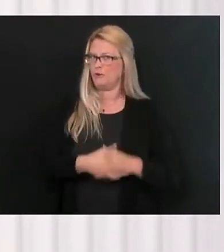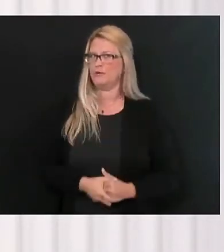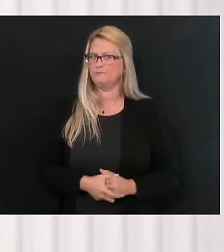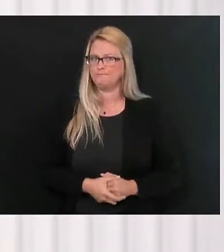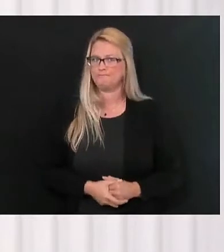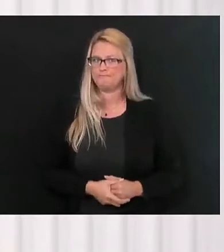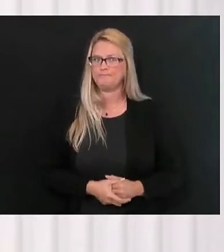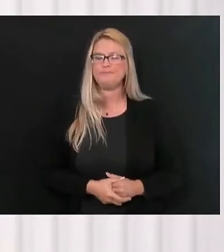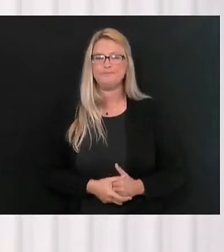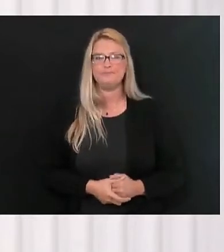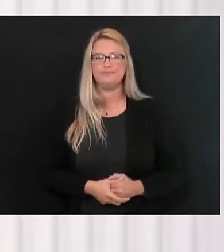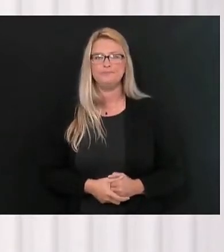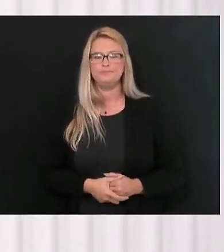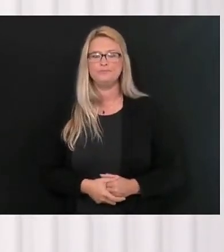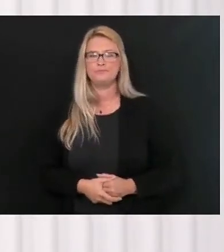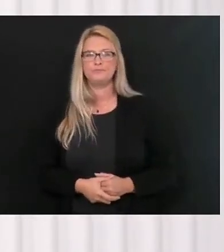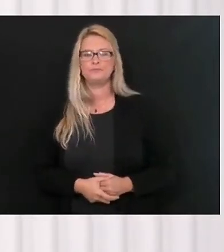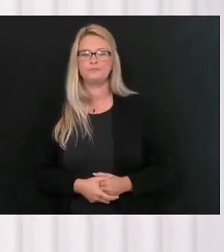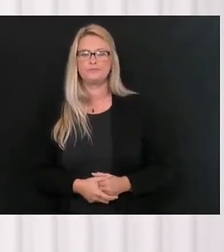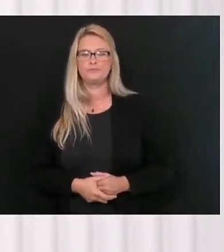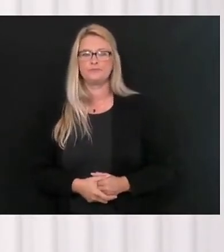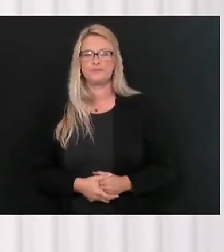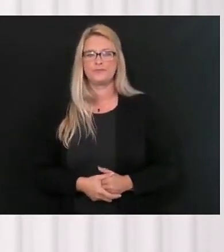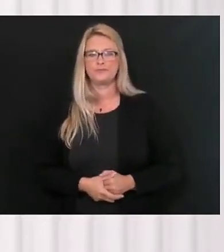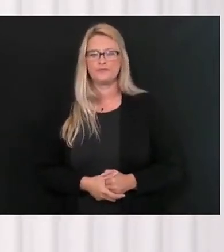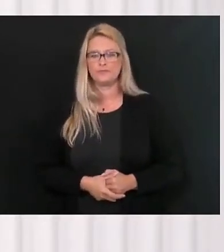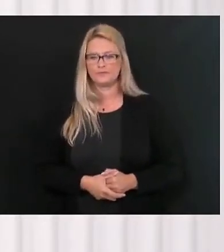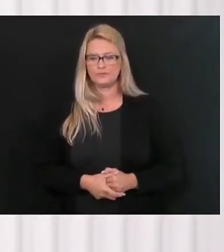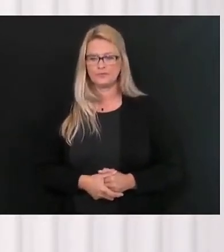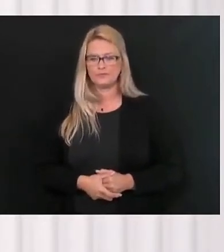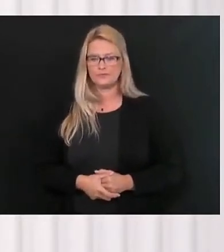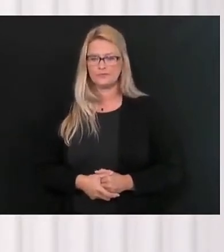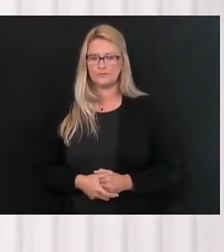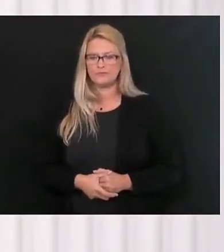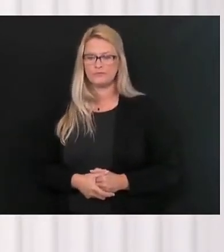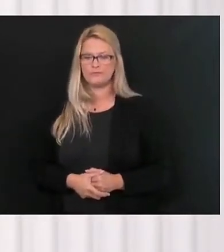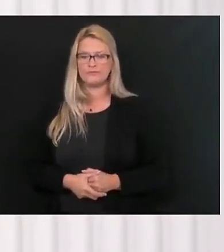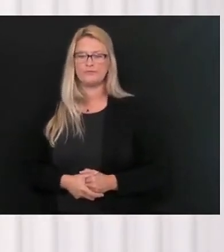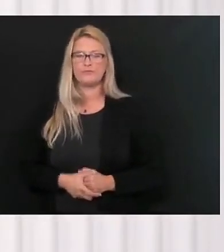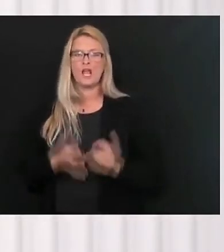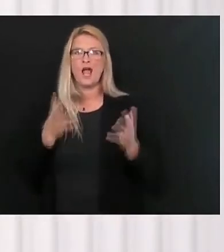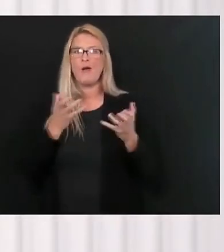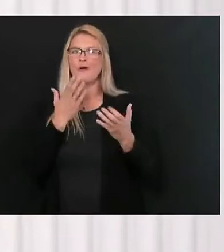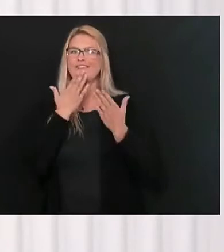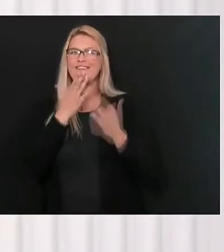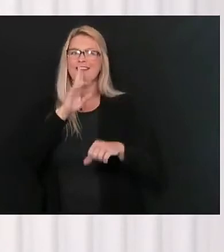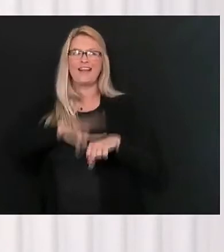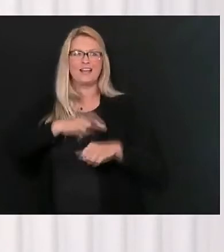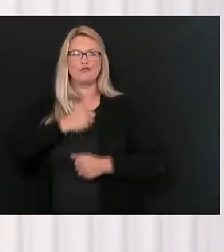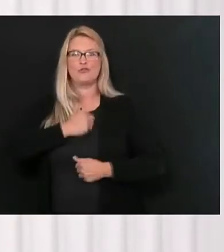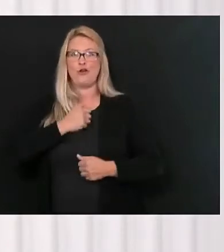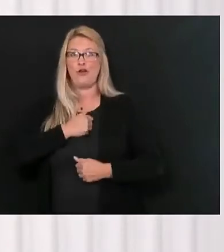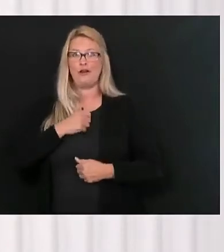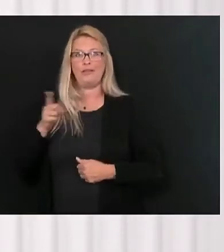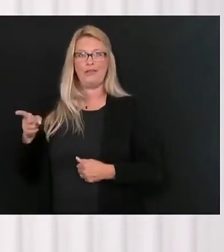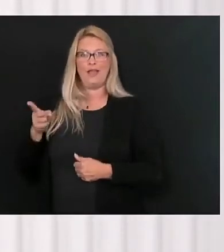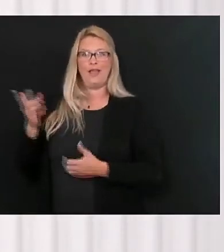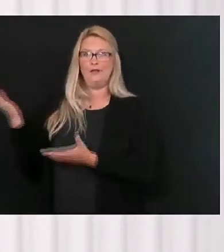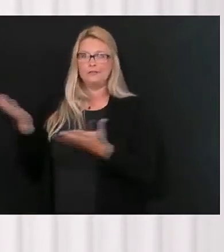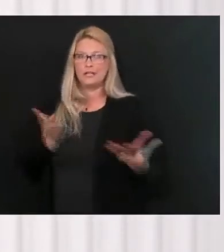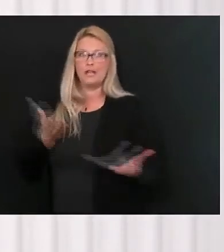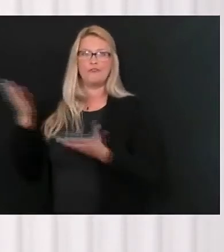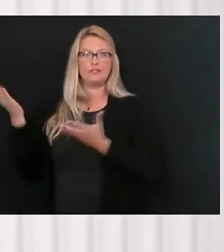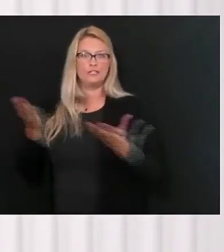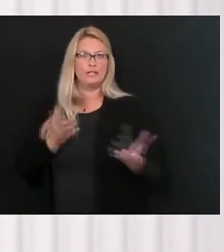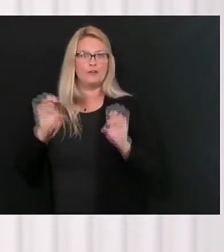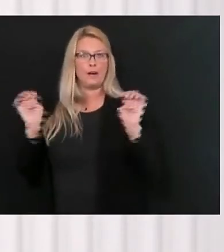I also want to again thank the National Guard. They have wrapped up last week their deliveries of some